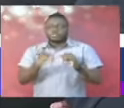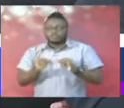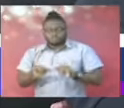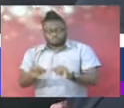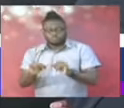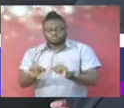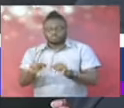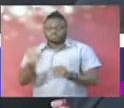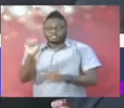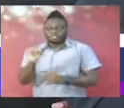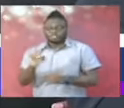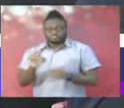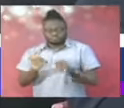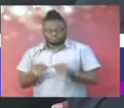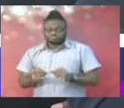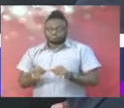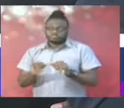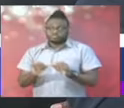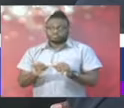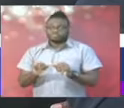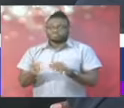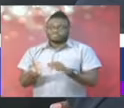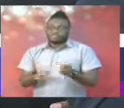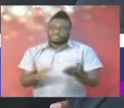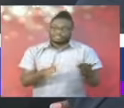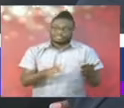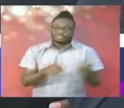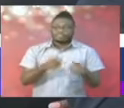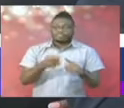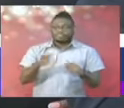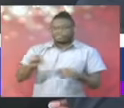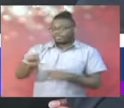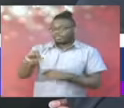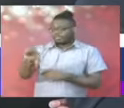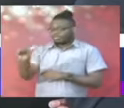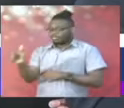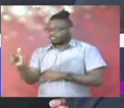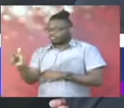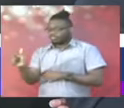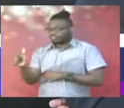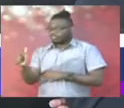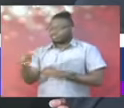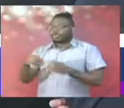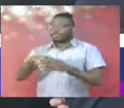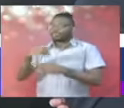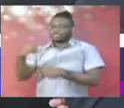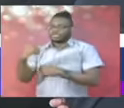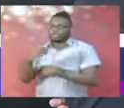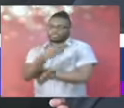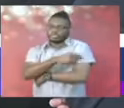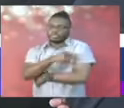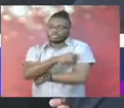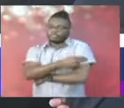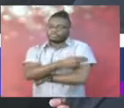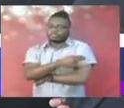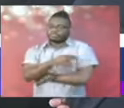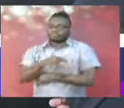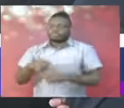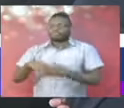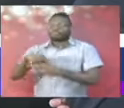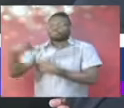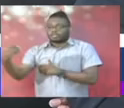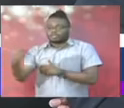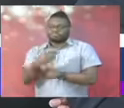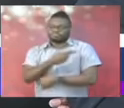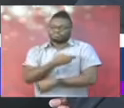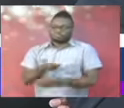continue to do the update, we will bring another more specific category by category table or tabulation into the public domain once